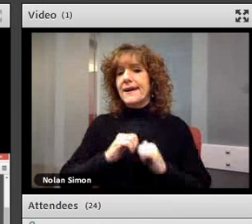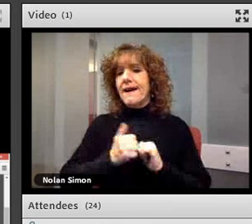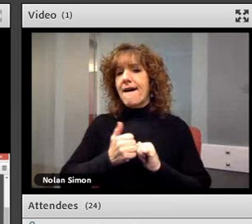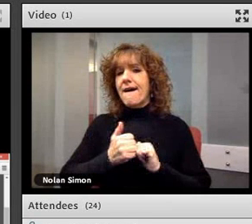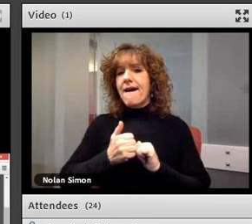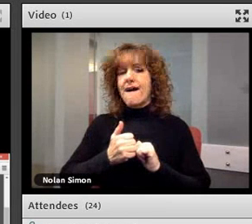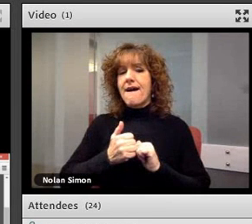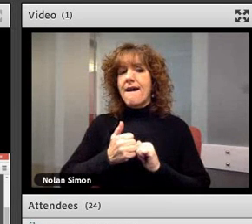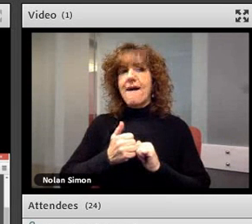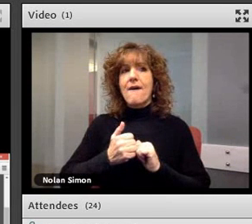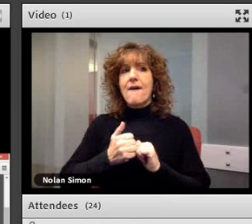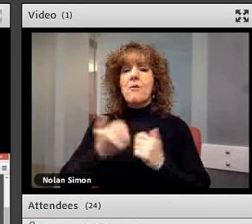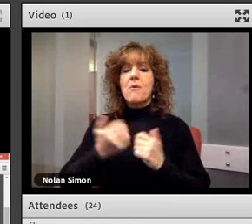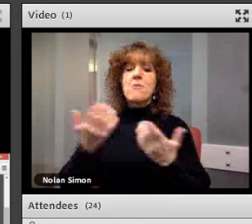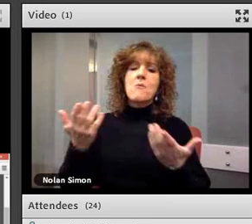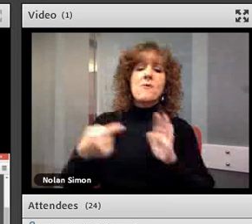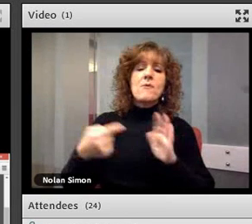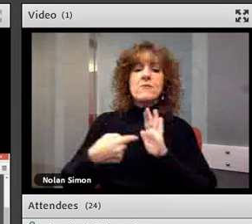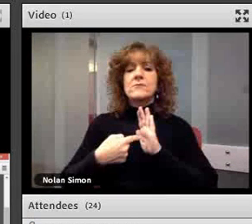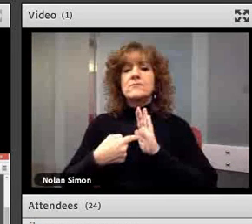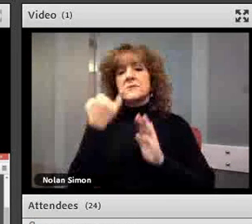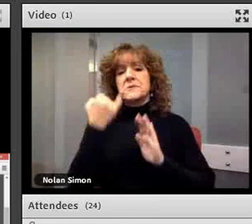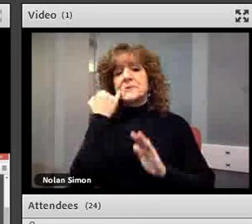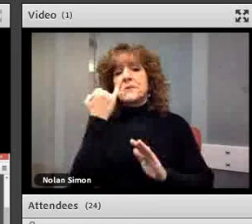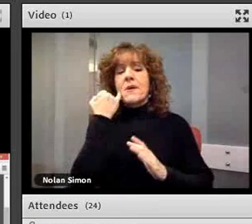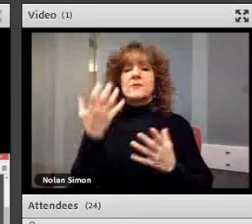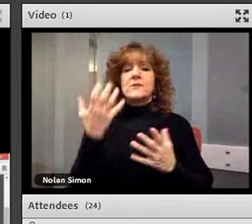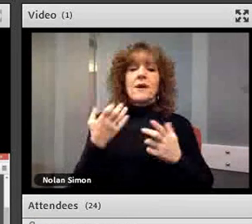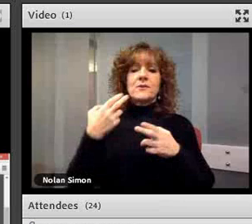see. Let's say we want to call it